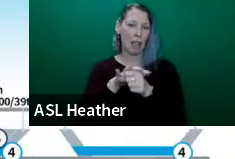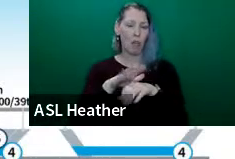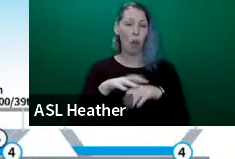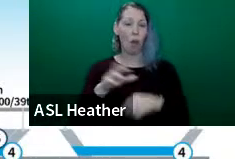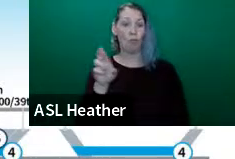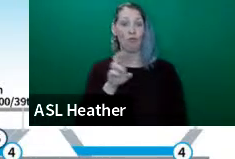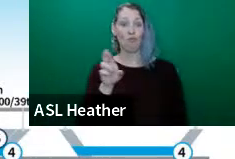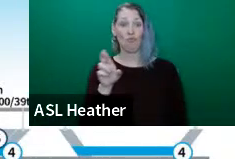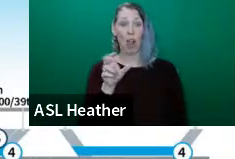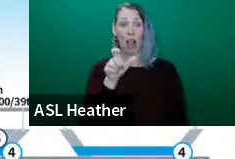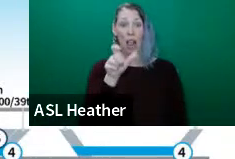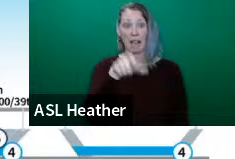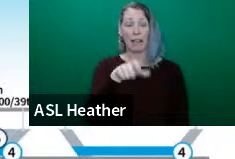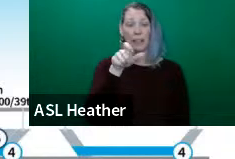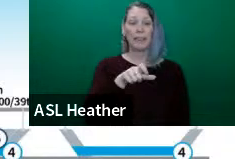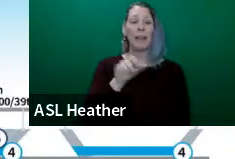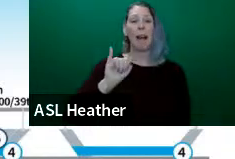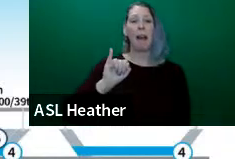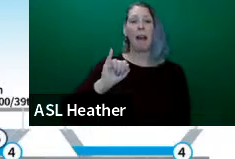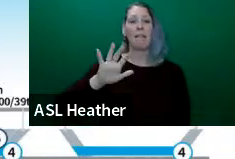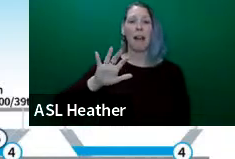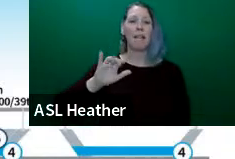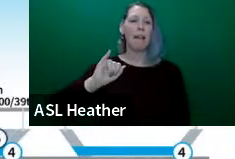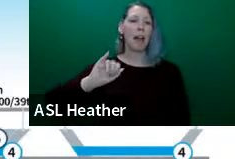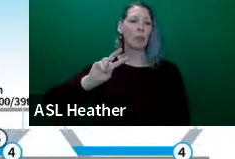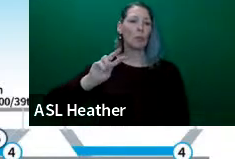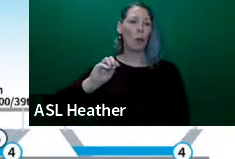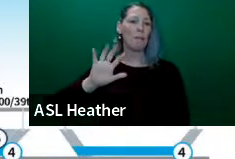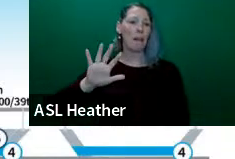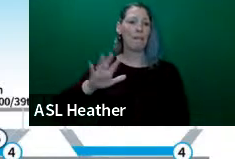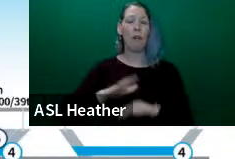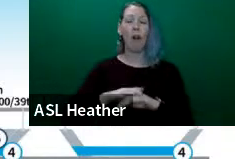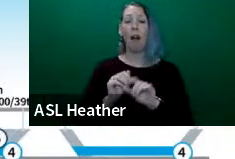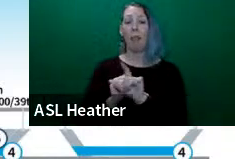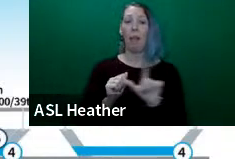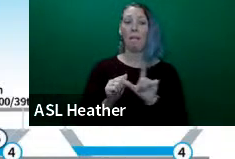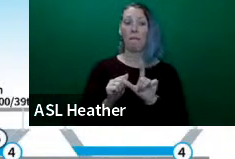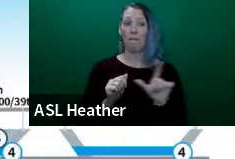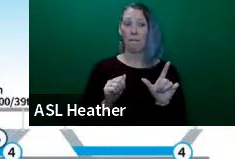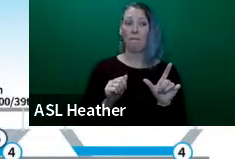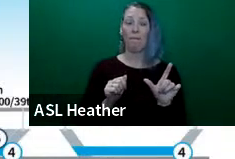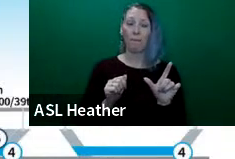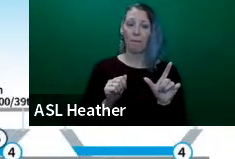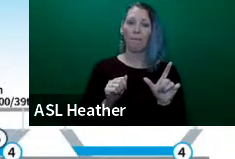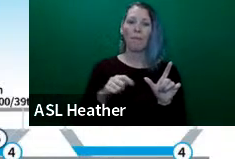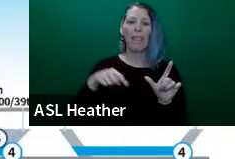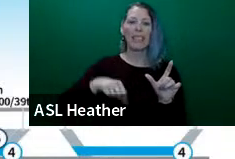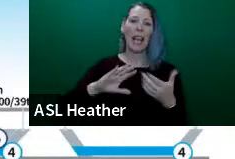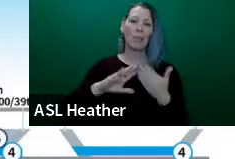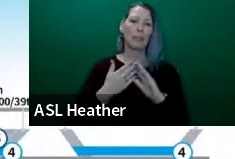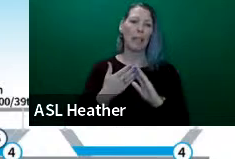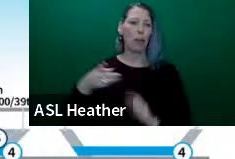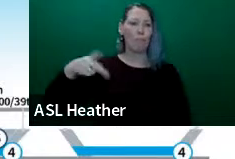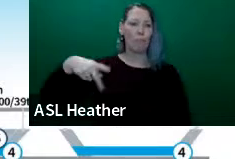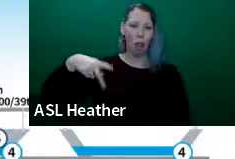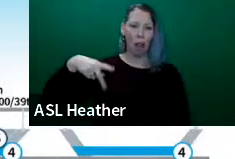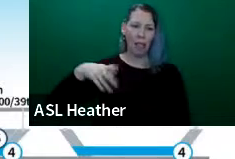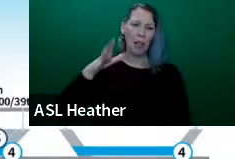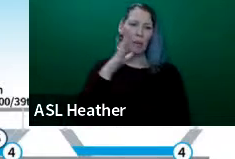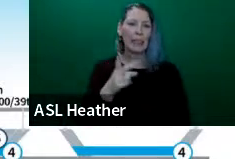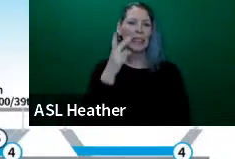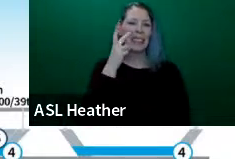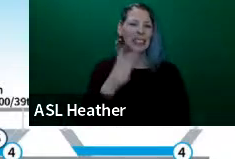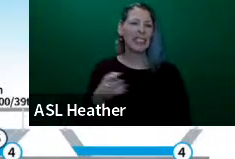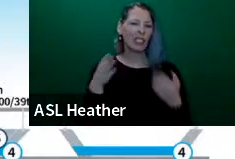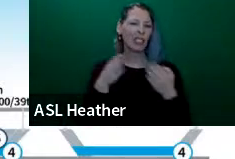right-hand side is the I-5, I-205. On the left-hand side of that map is kind of downtown Portland. You can kind of see